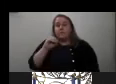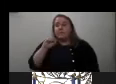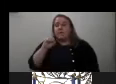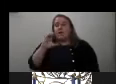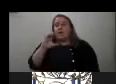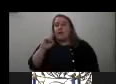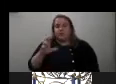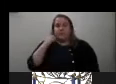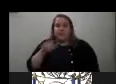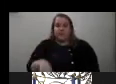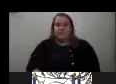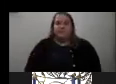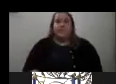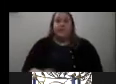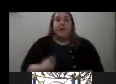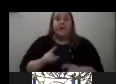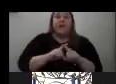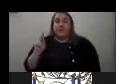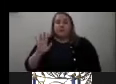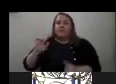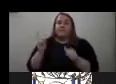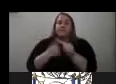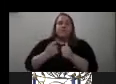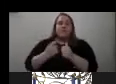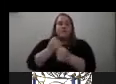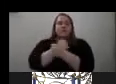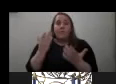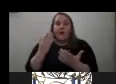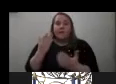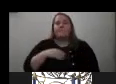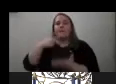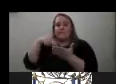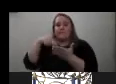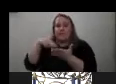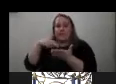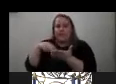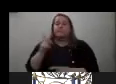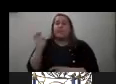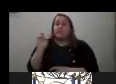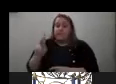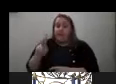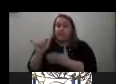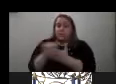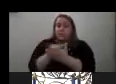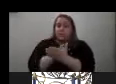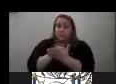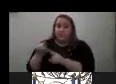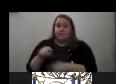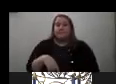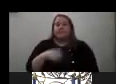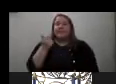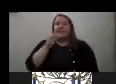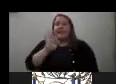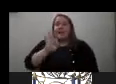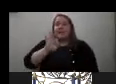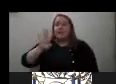But Karinska's first love was ballet, and she came back to New York and in